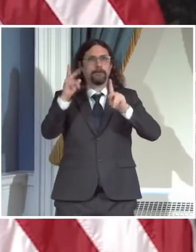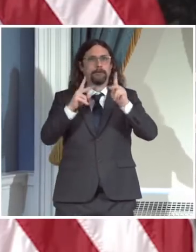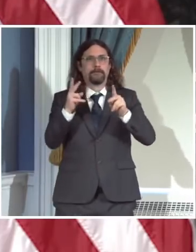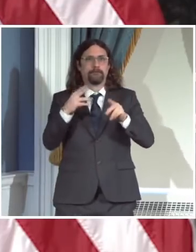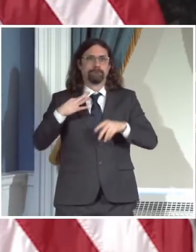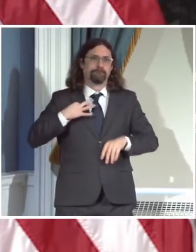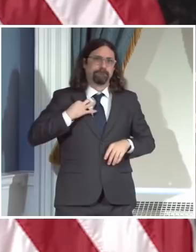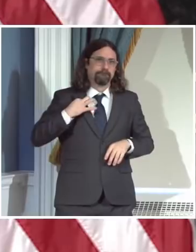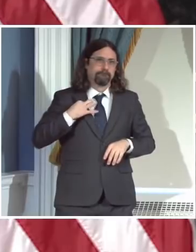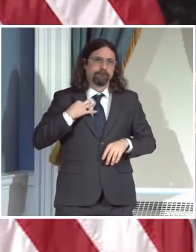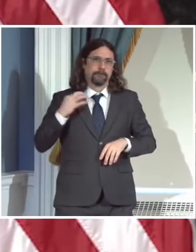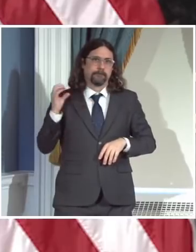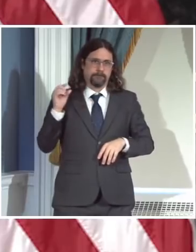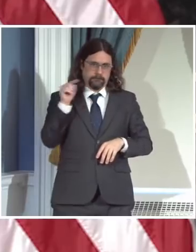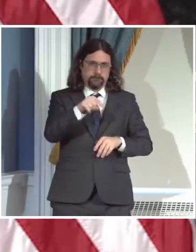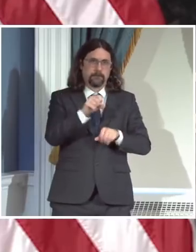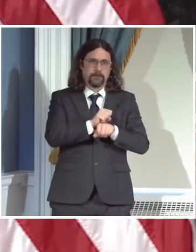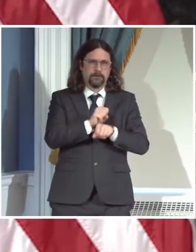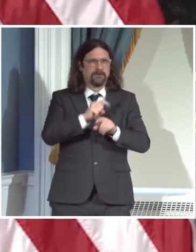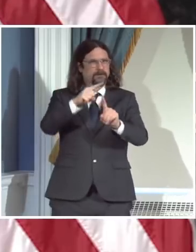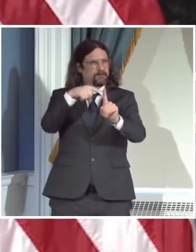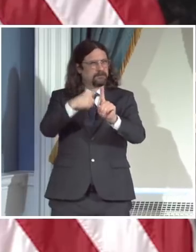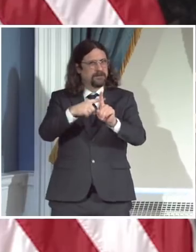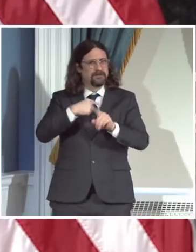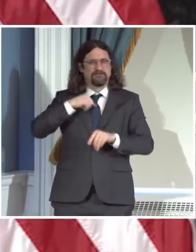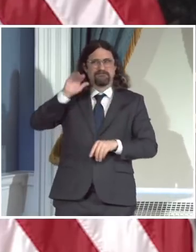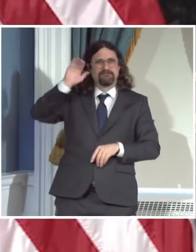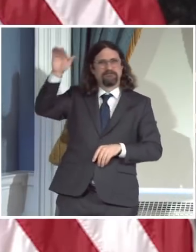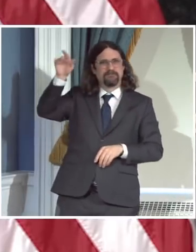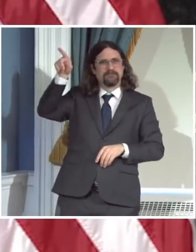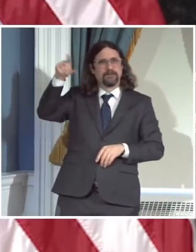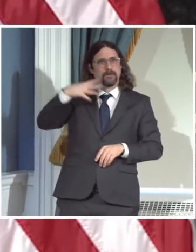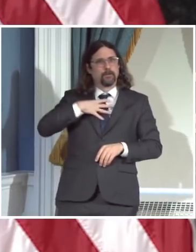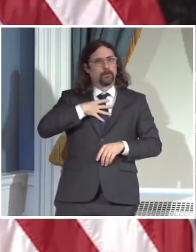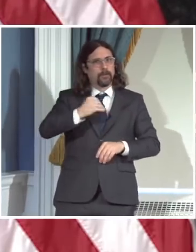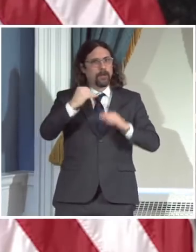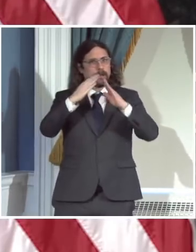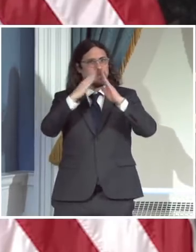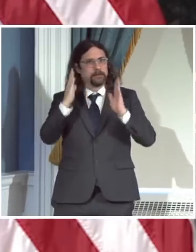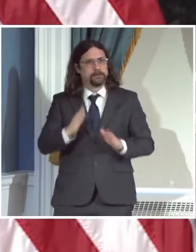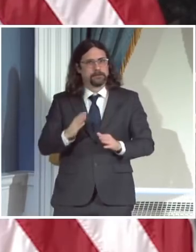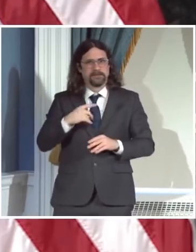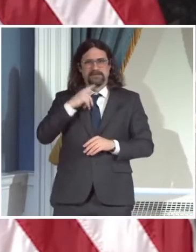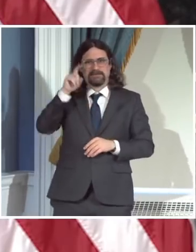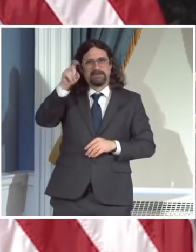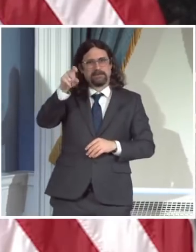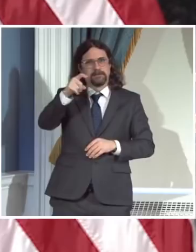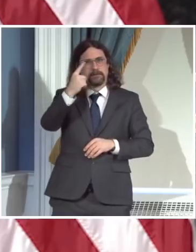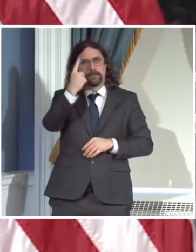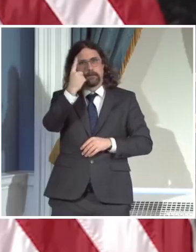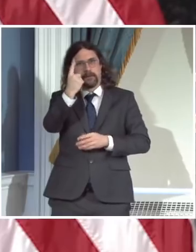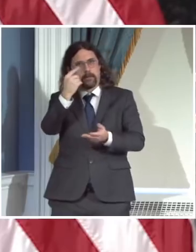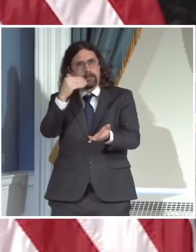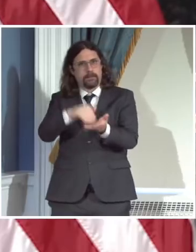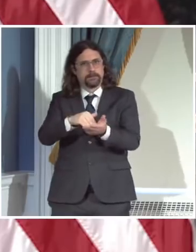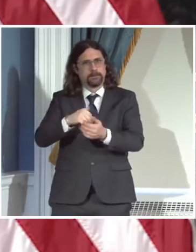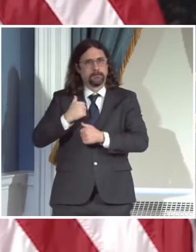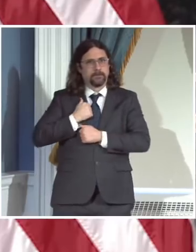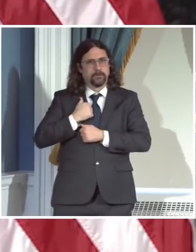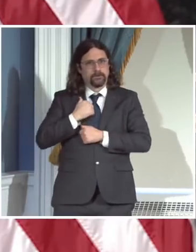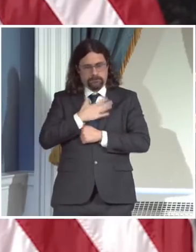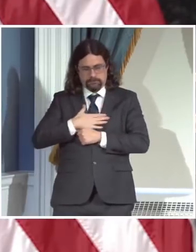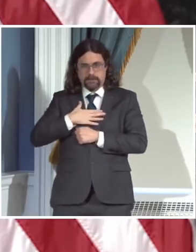over 1,000 military medical personnel. I reemphasized that request to